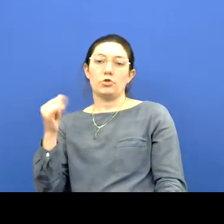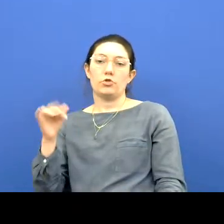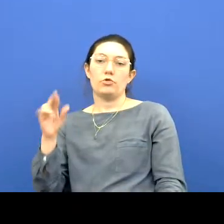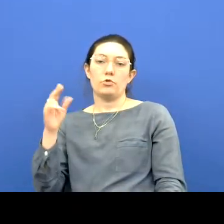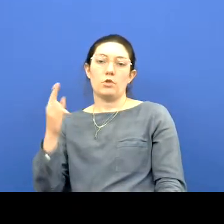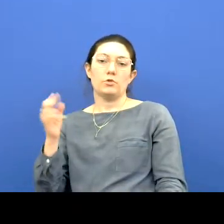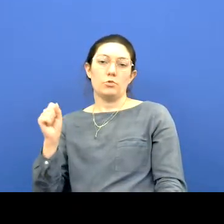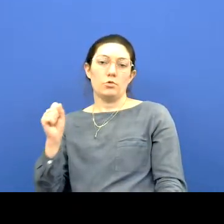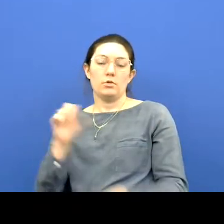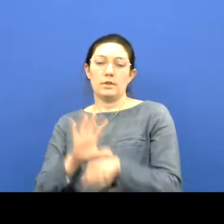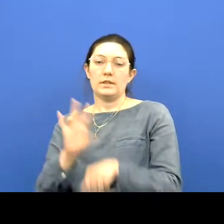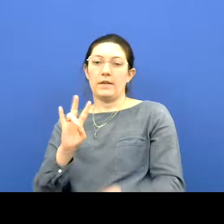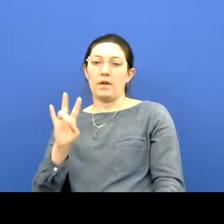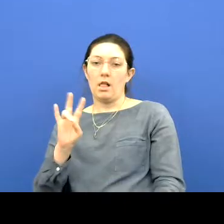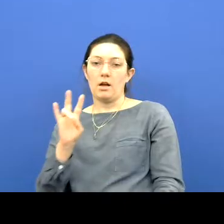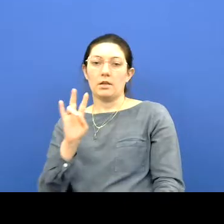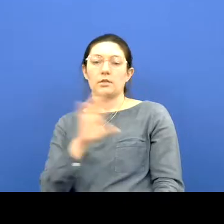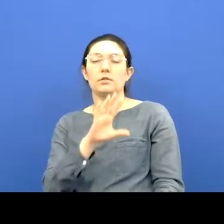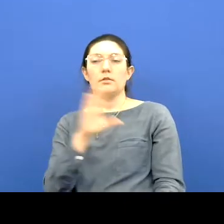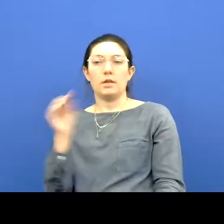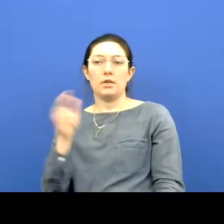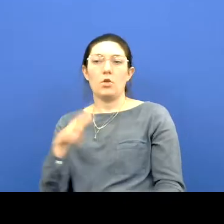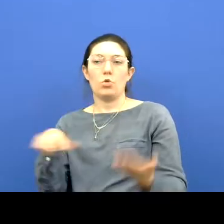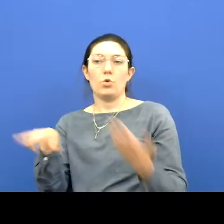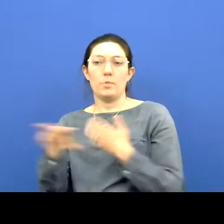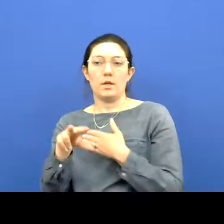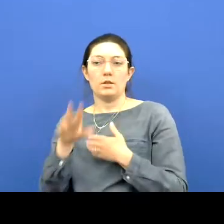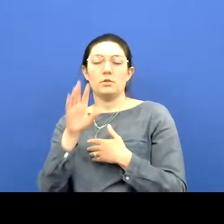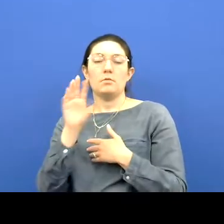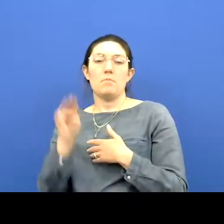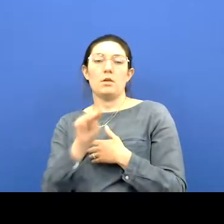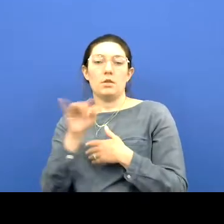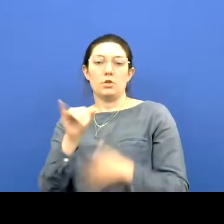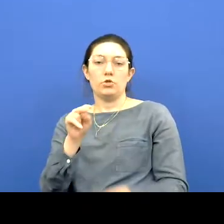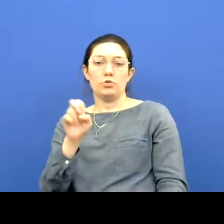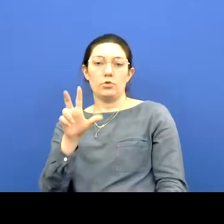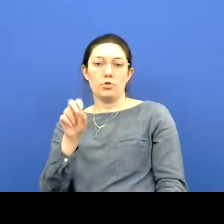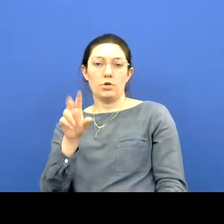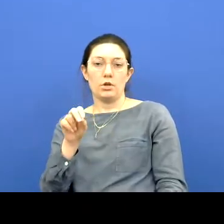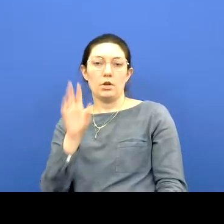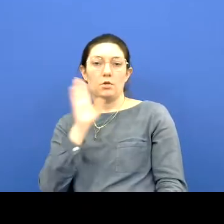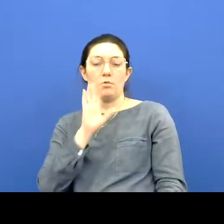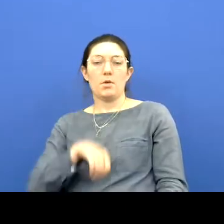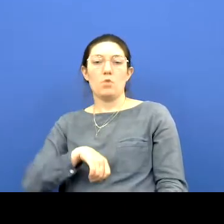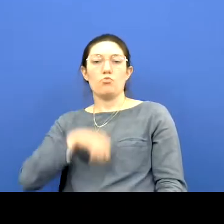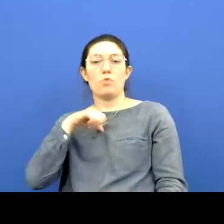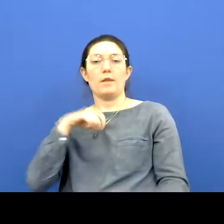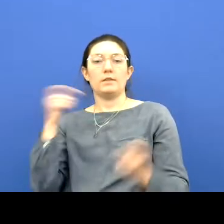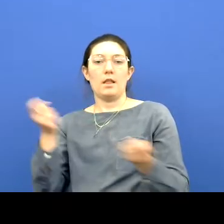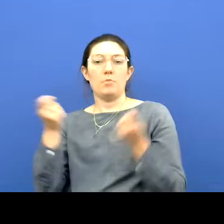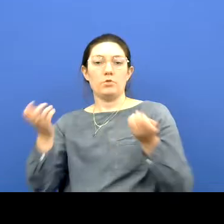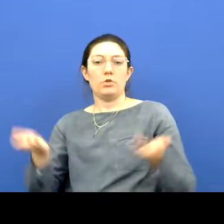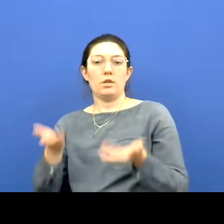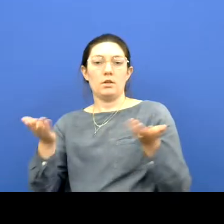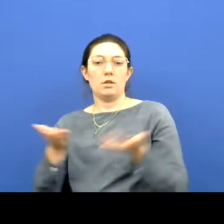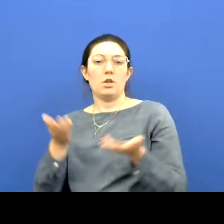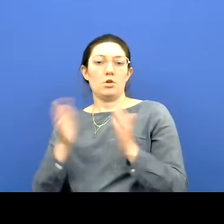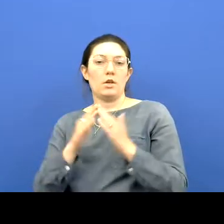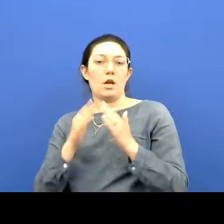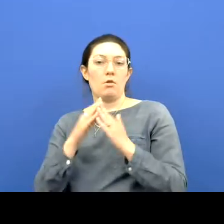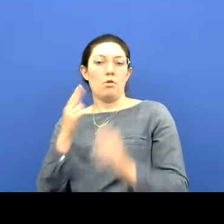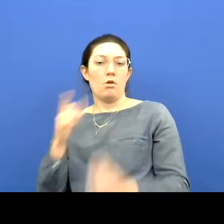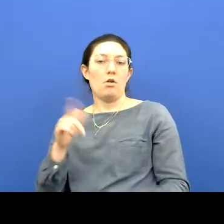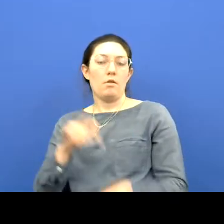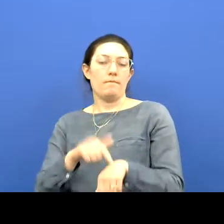o'clock. And coming up in 3 weeks, Monday, June 30th, is the Pride Celebration here at the Town Hall at 5:30.